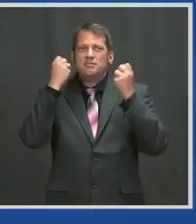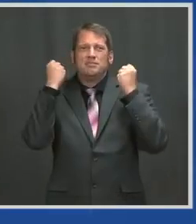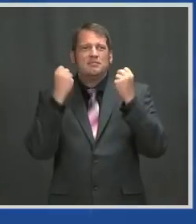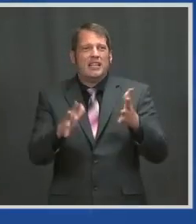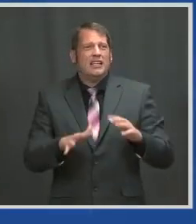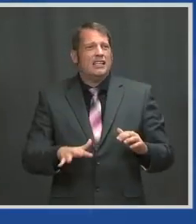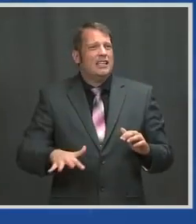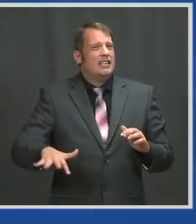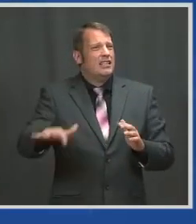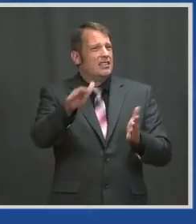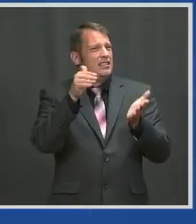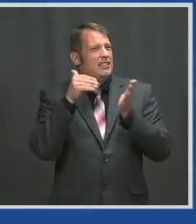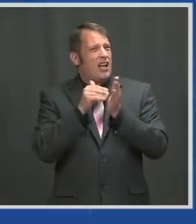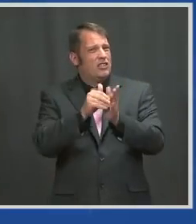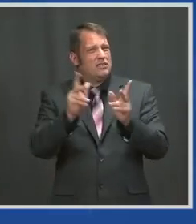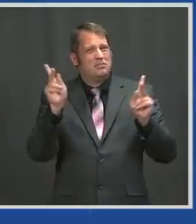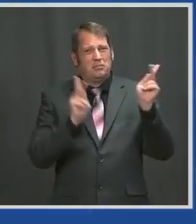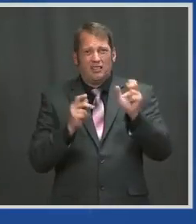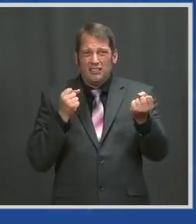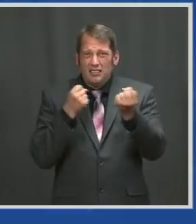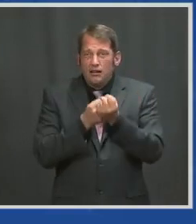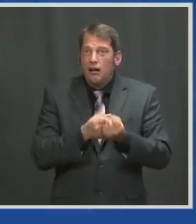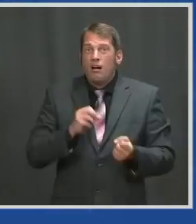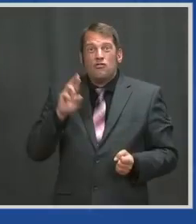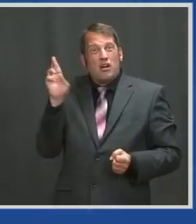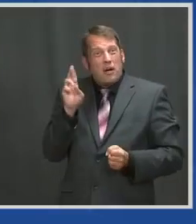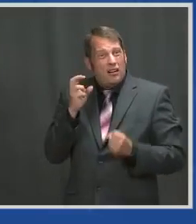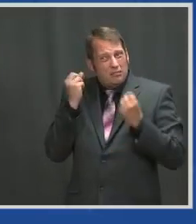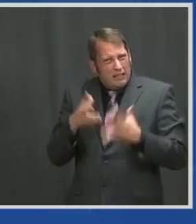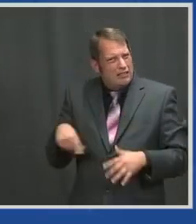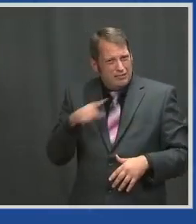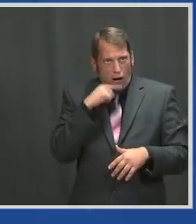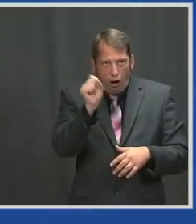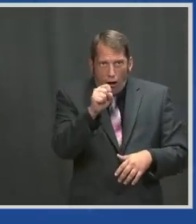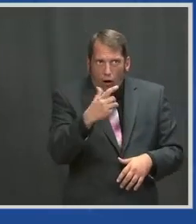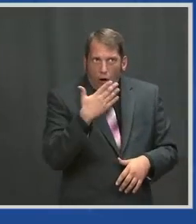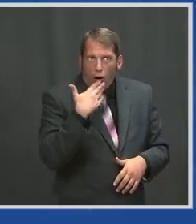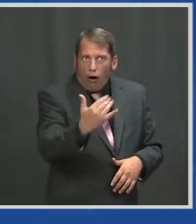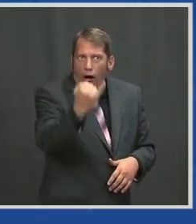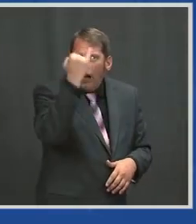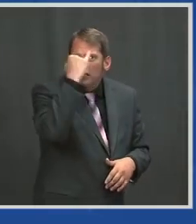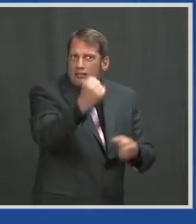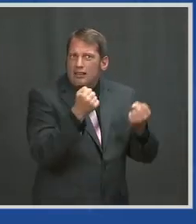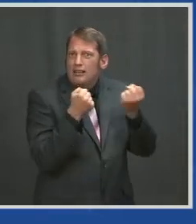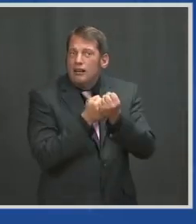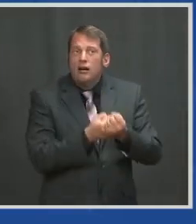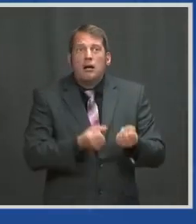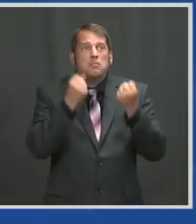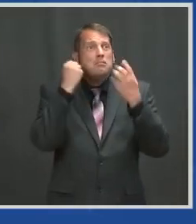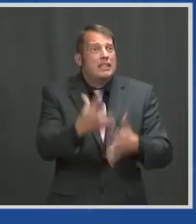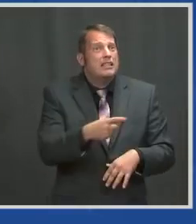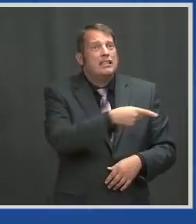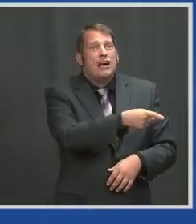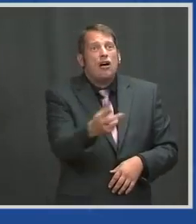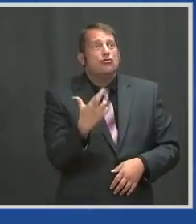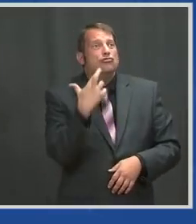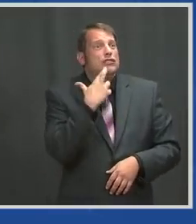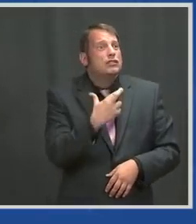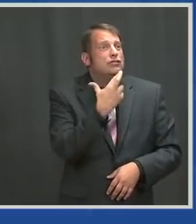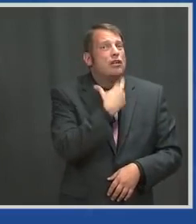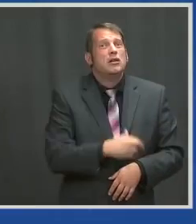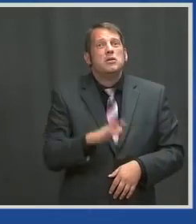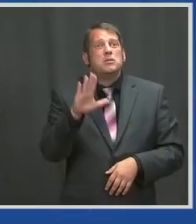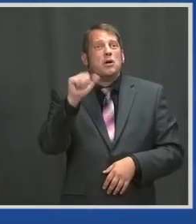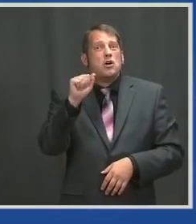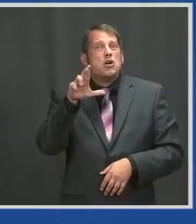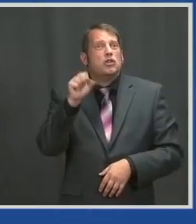good idea, tens of thousands of restaurants and bars across the country. And by the way, the majority of the jobs that have come back have been